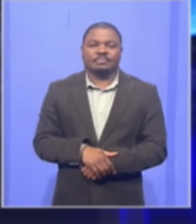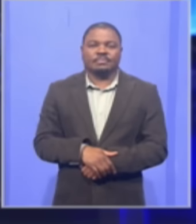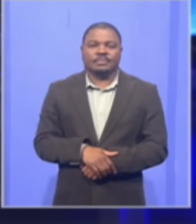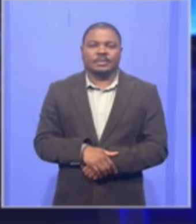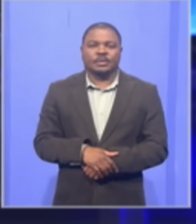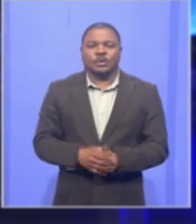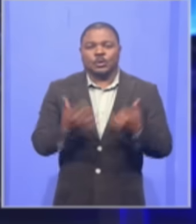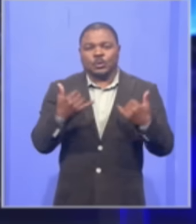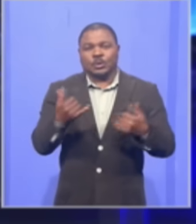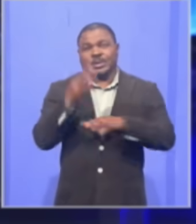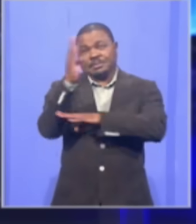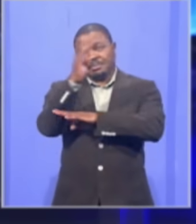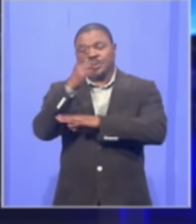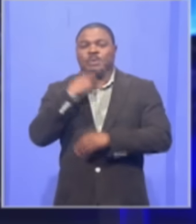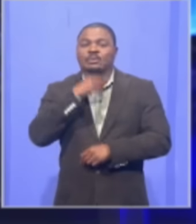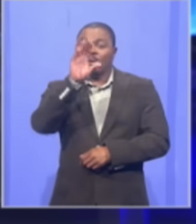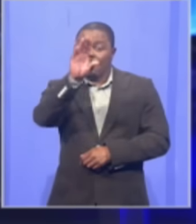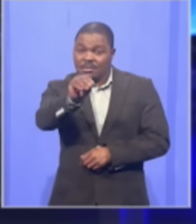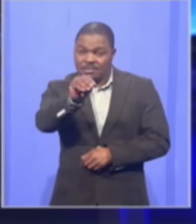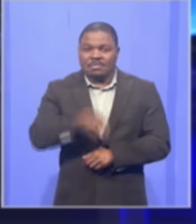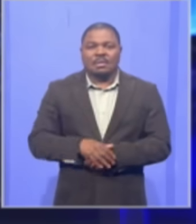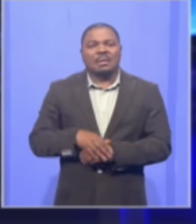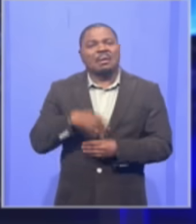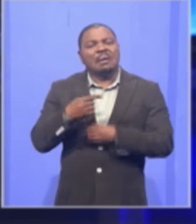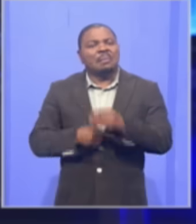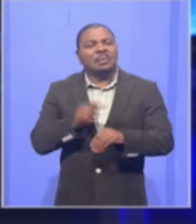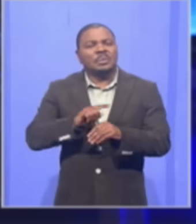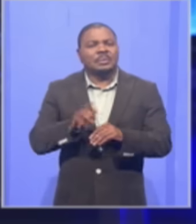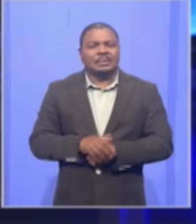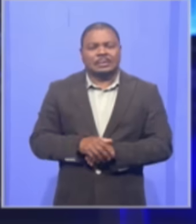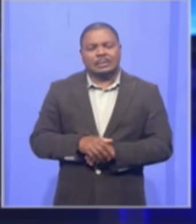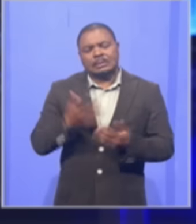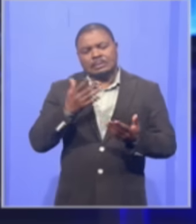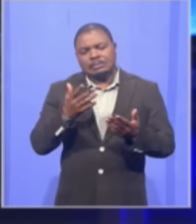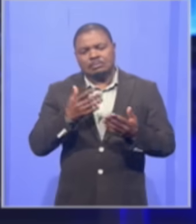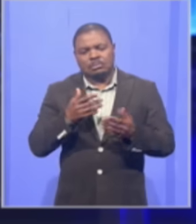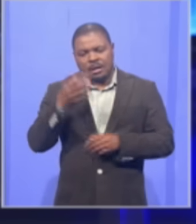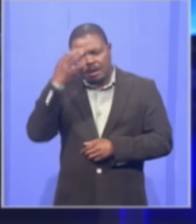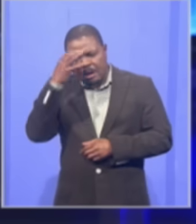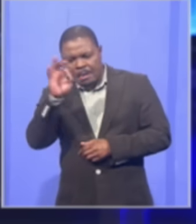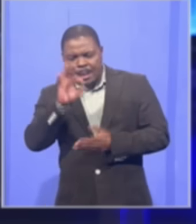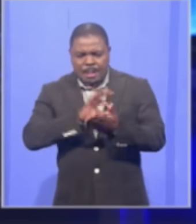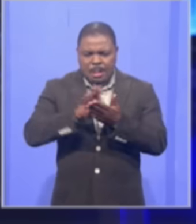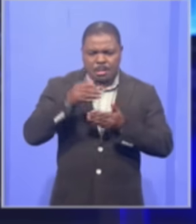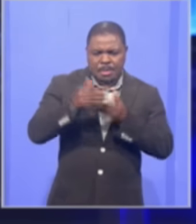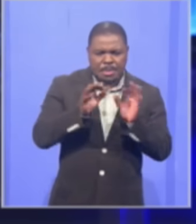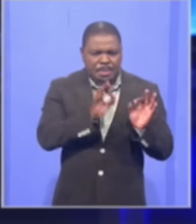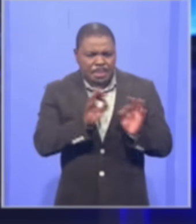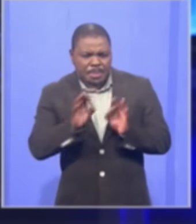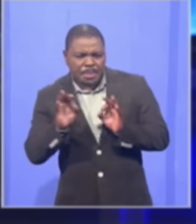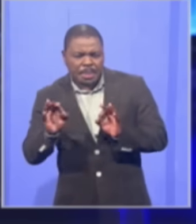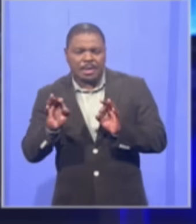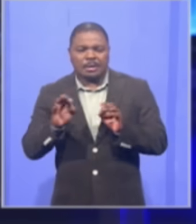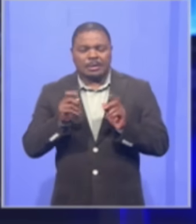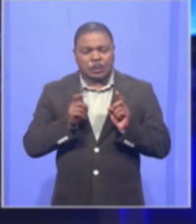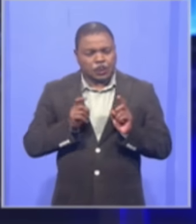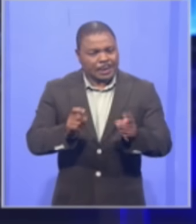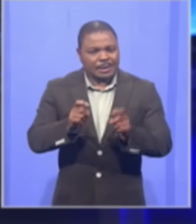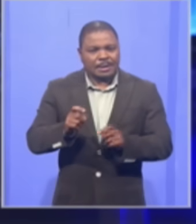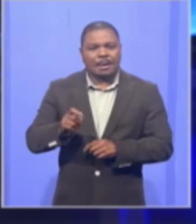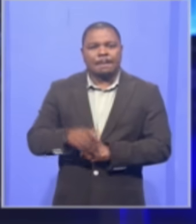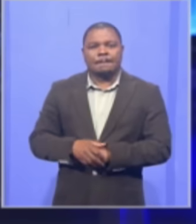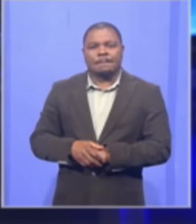Moipejana mane re kopile maikutlo a hao mabapi le hore mehato ya tsamaiso e hlokileng mmusong ho bonahala e nkwa ka pele ka potlako e kgolo ke